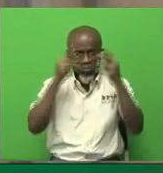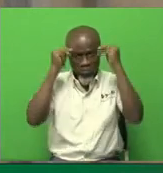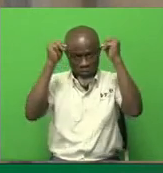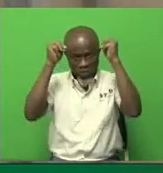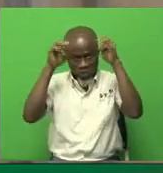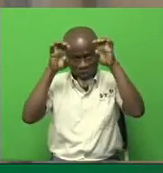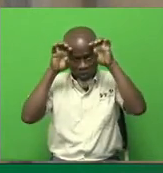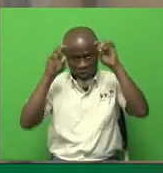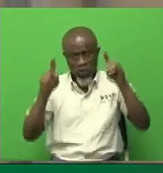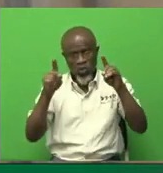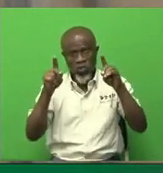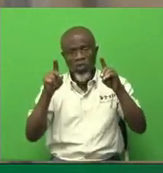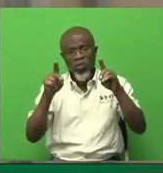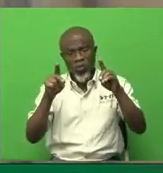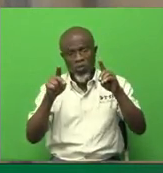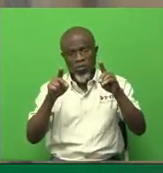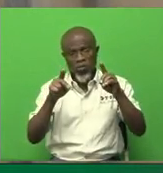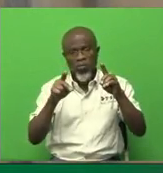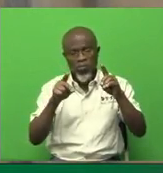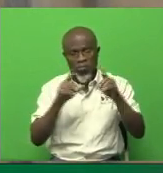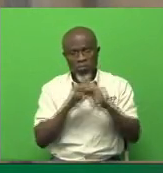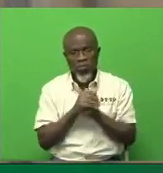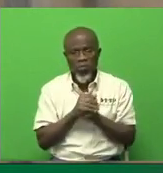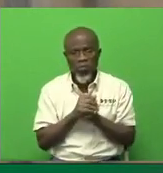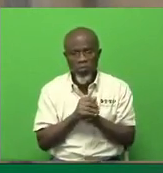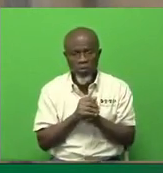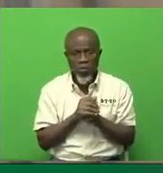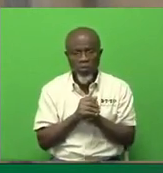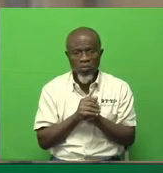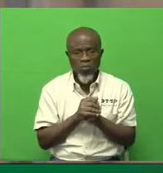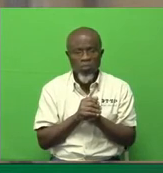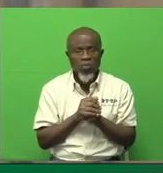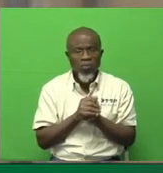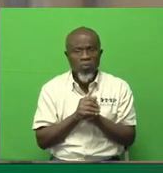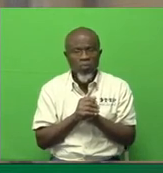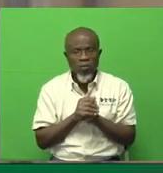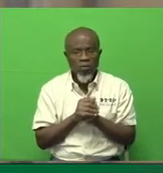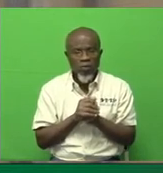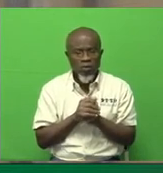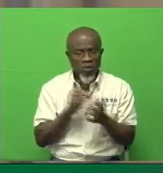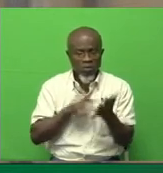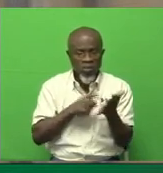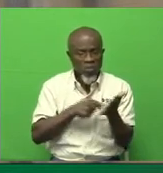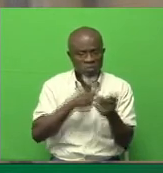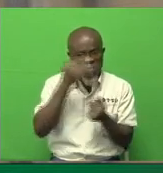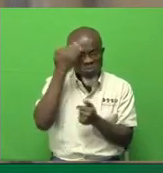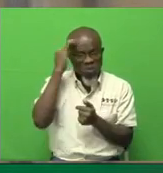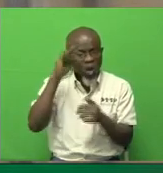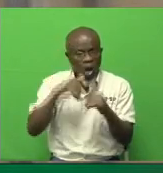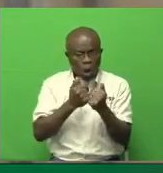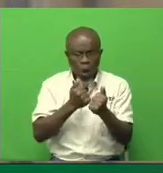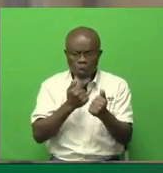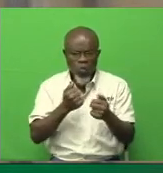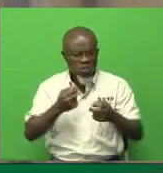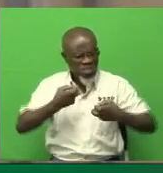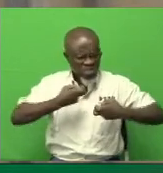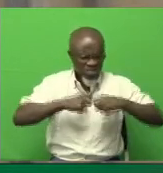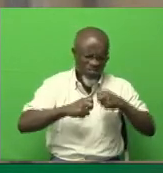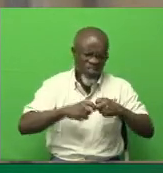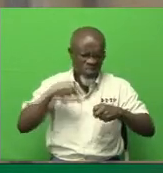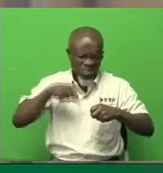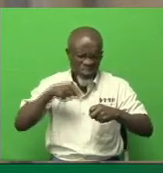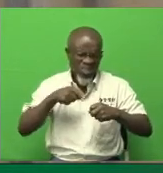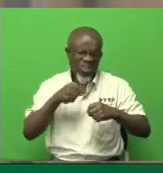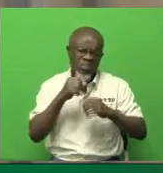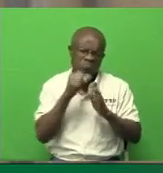not always obvious how difficult this period was for the non-teaching staff of the ministry and on behalf